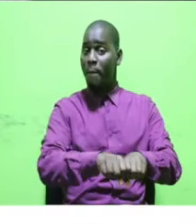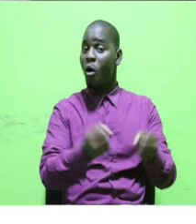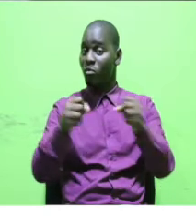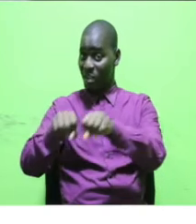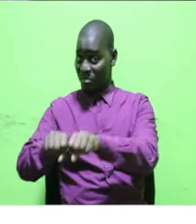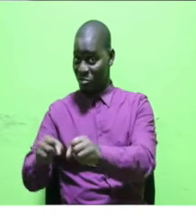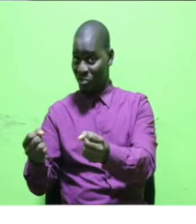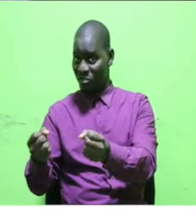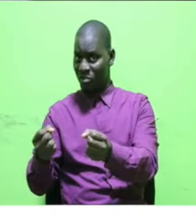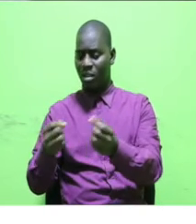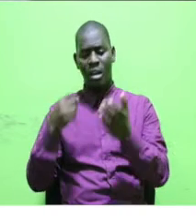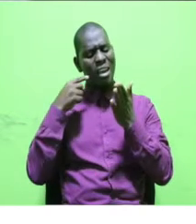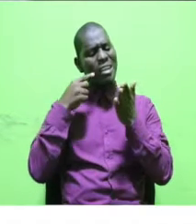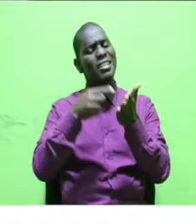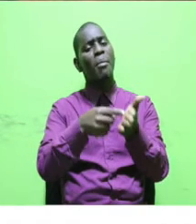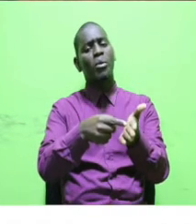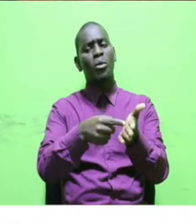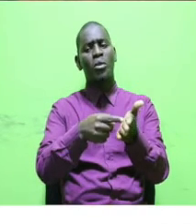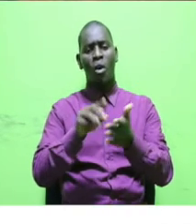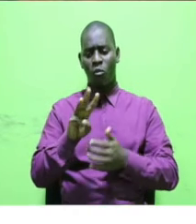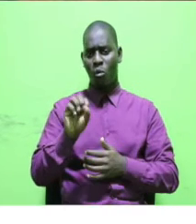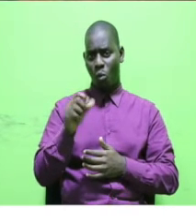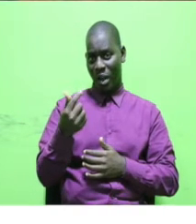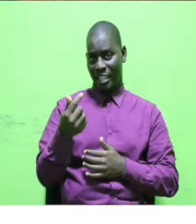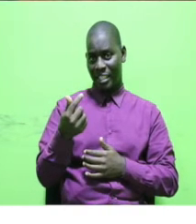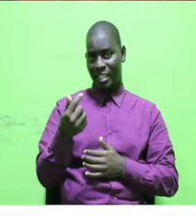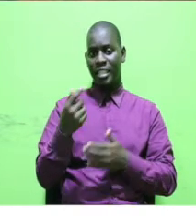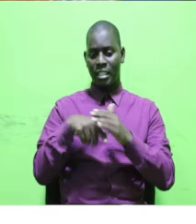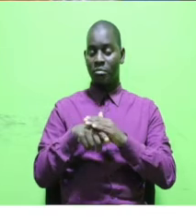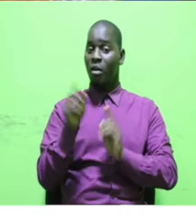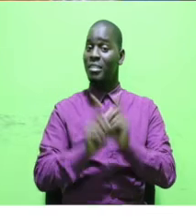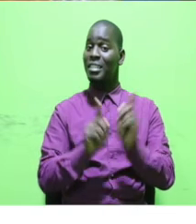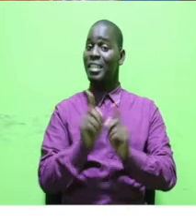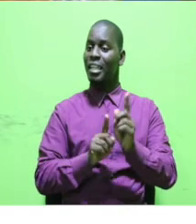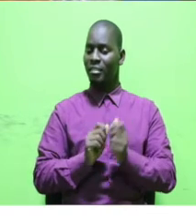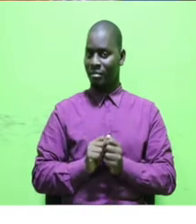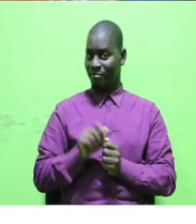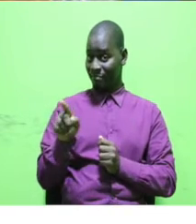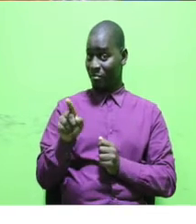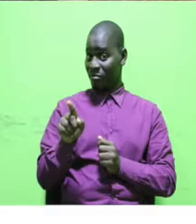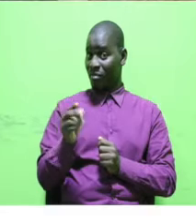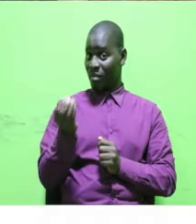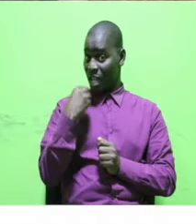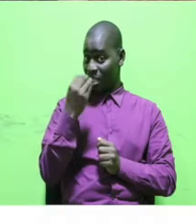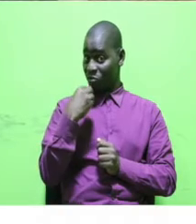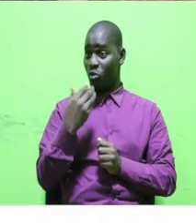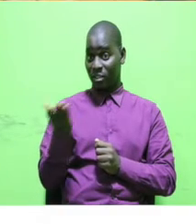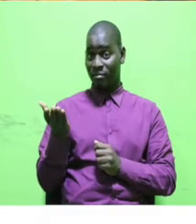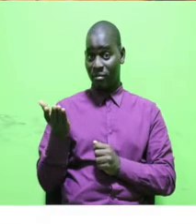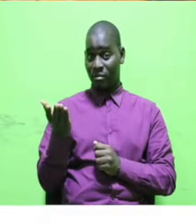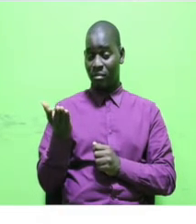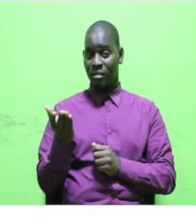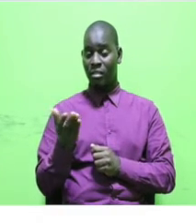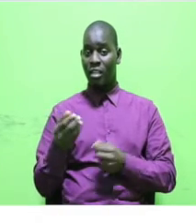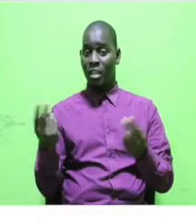bacteria. Example of biodegradable waste are trunk of trees, food remains, animal waste,